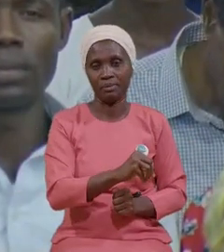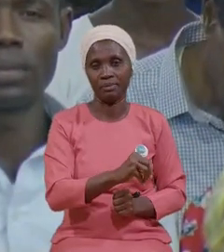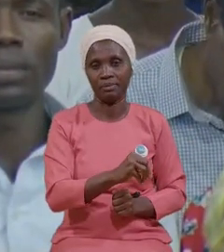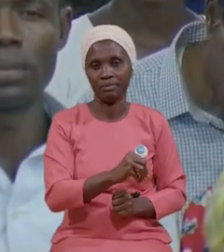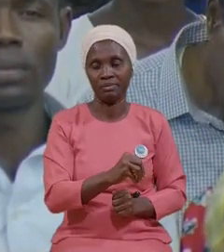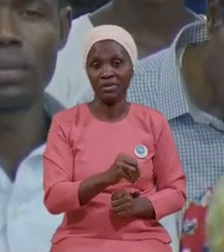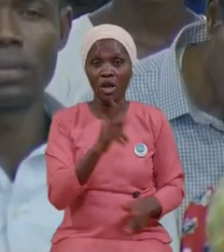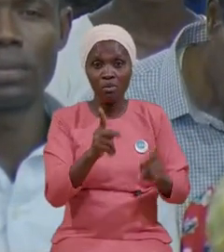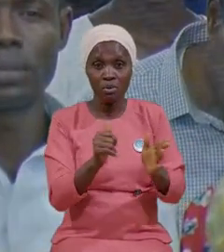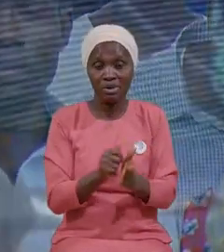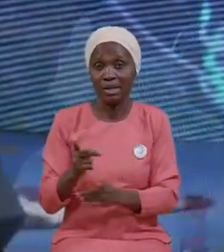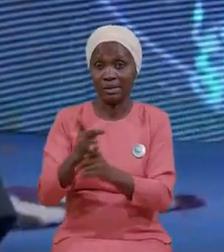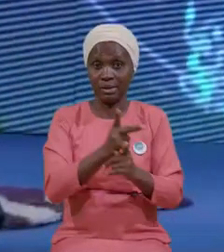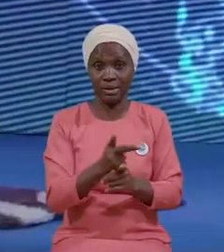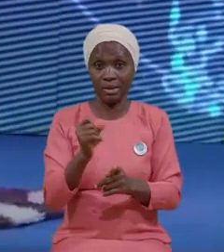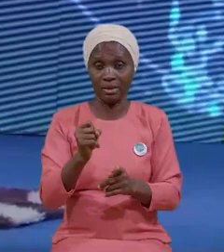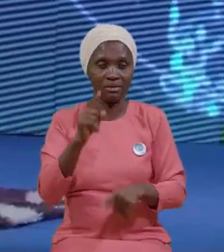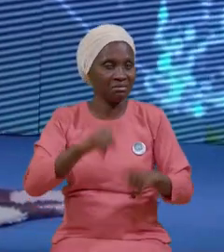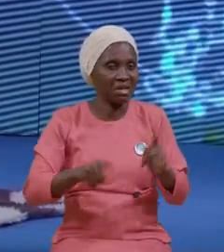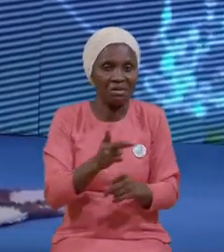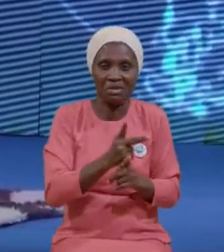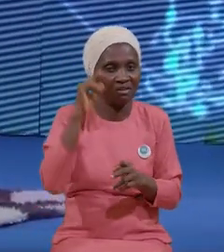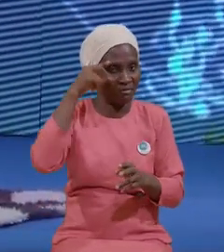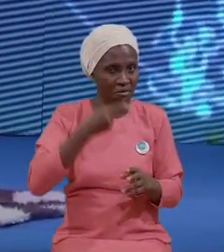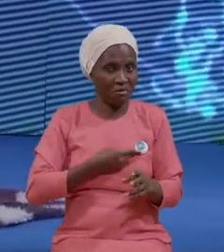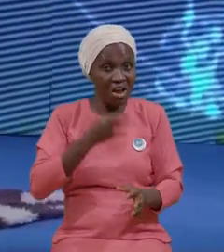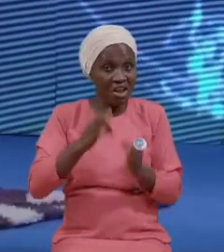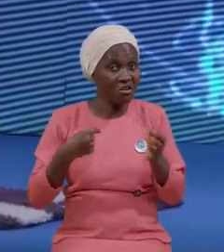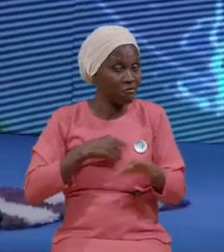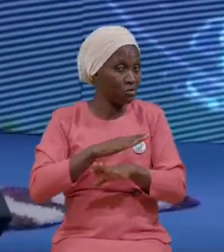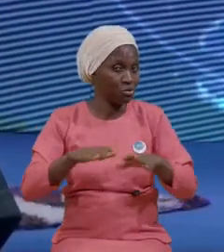Carers cannot care for us if we don't have peace with them.